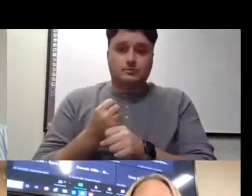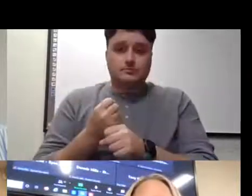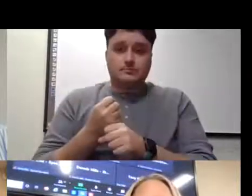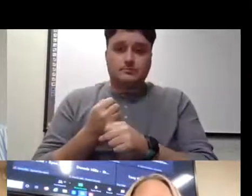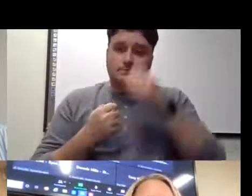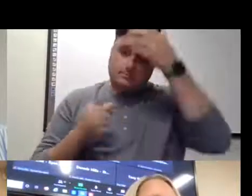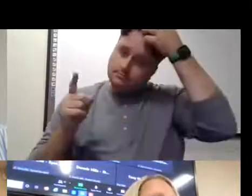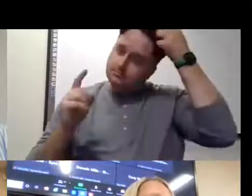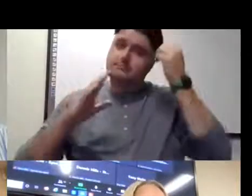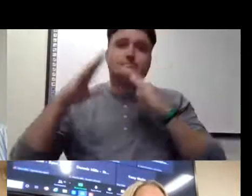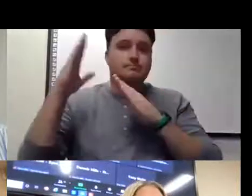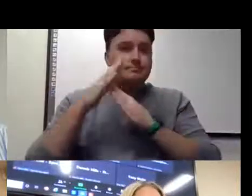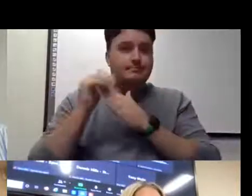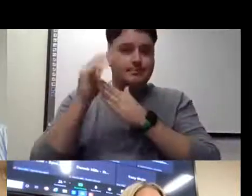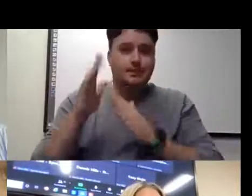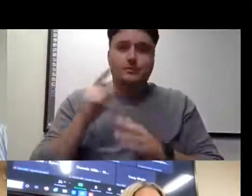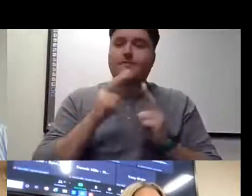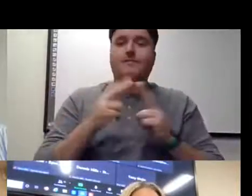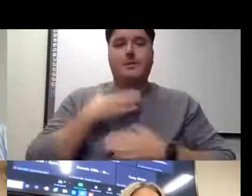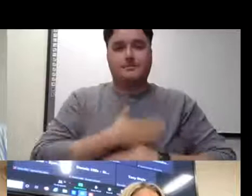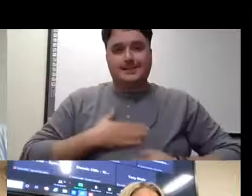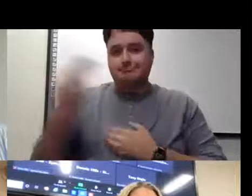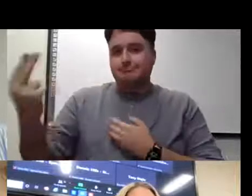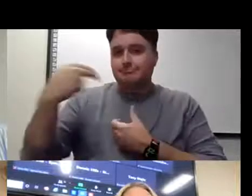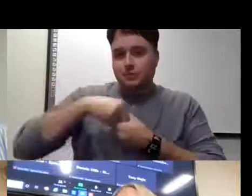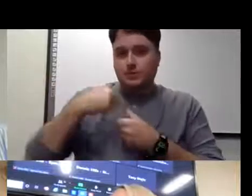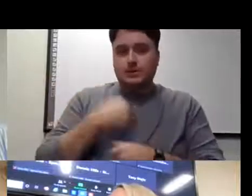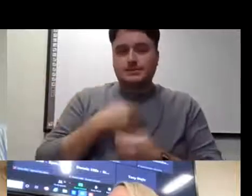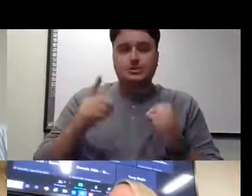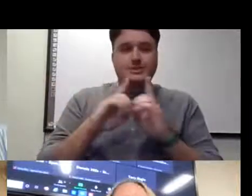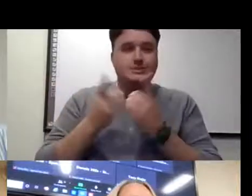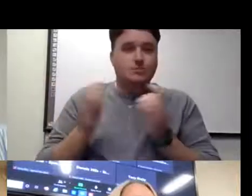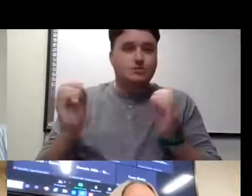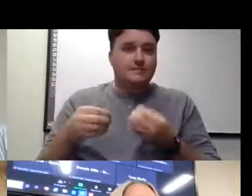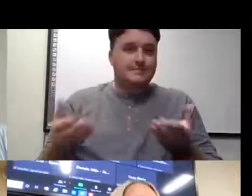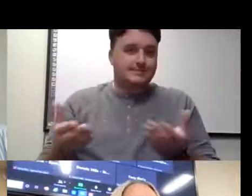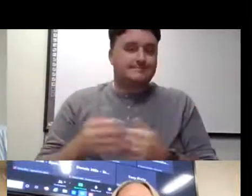been an excellent leader, and we're very pleased to have him join us at the district office.